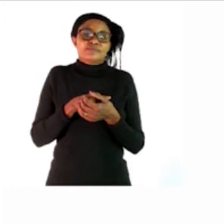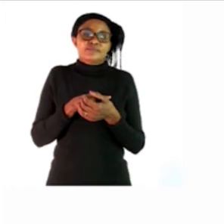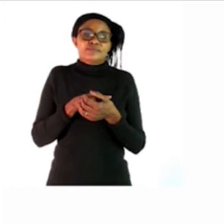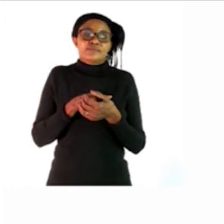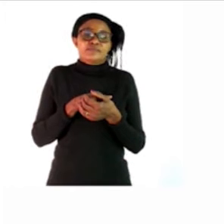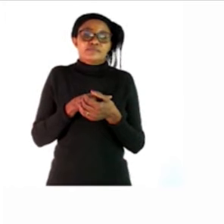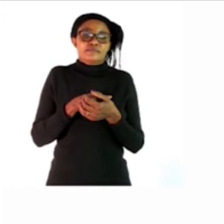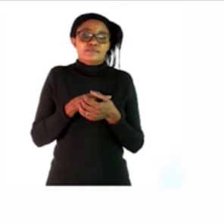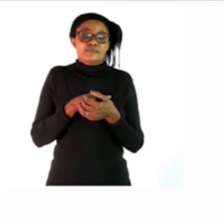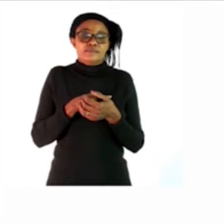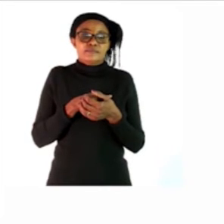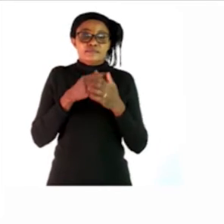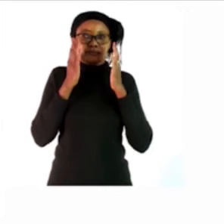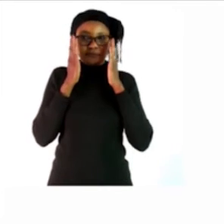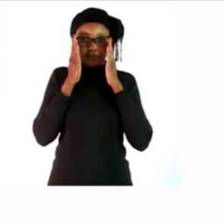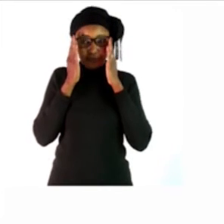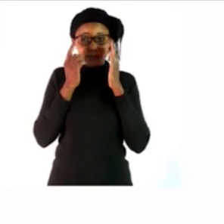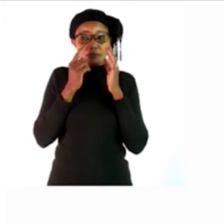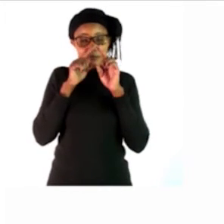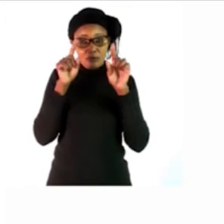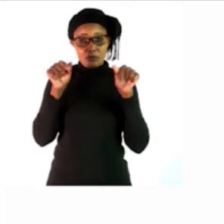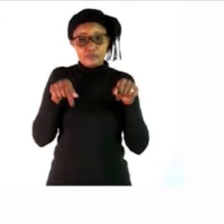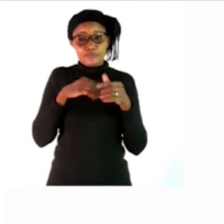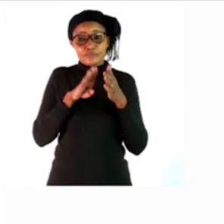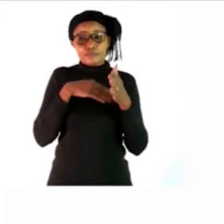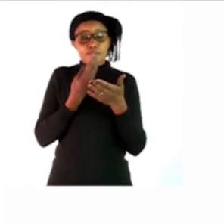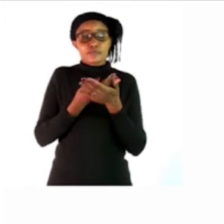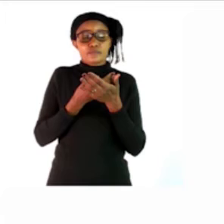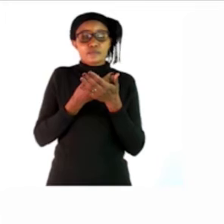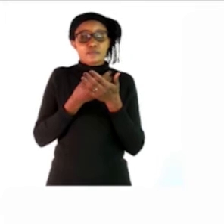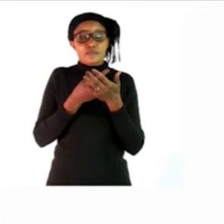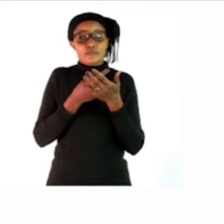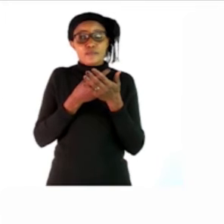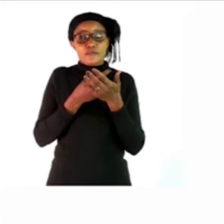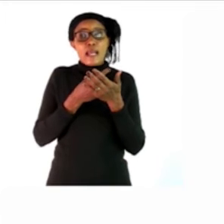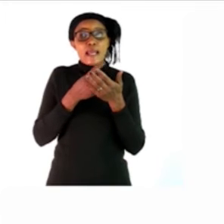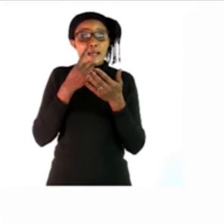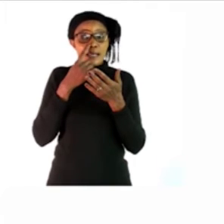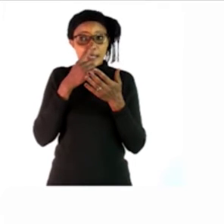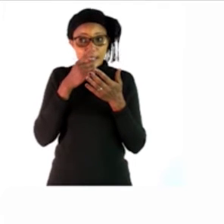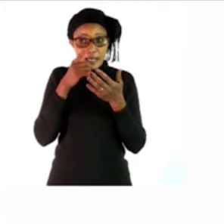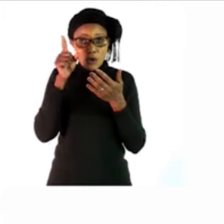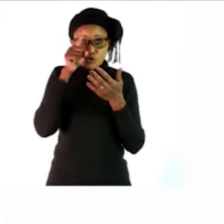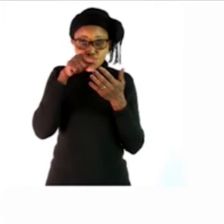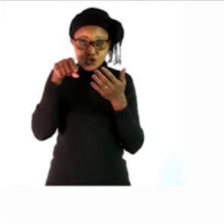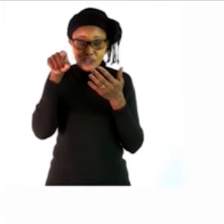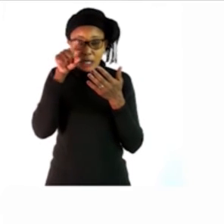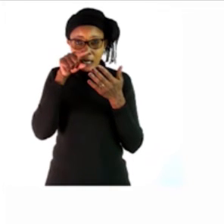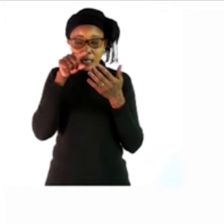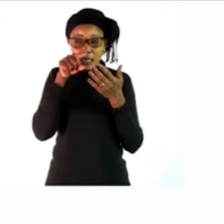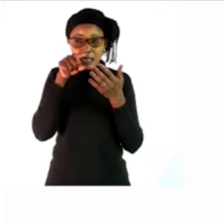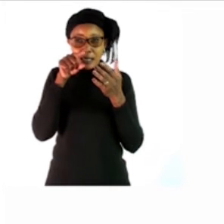So let's look at that pictures there. Circle the object that is heavy. You do